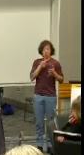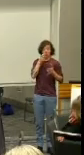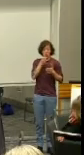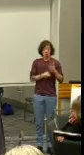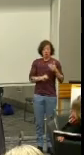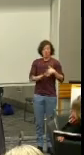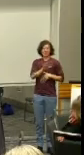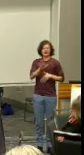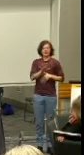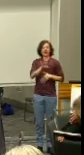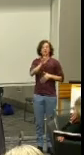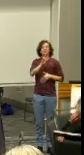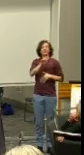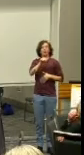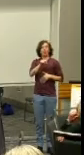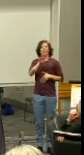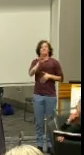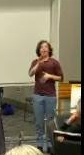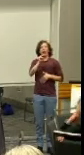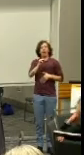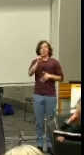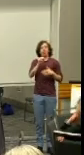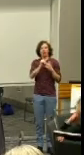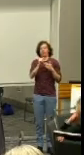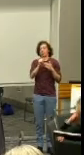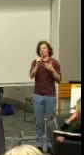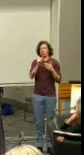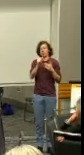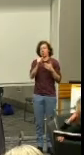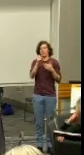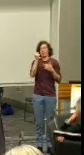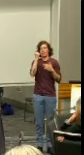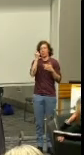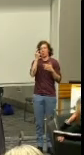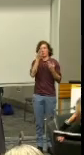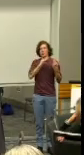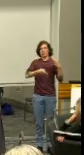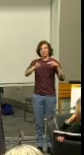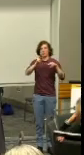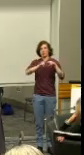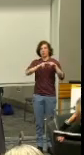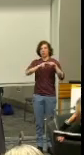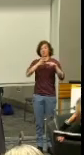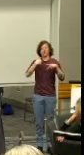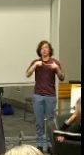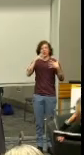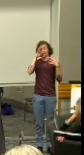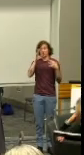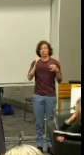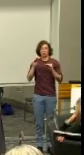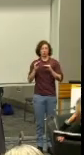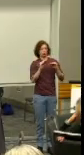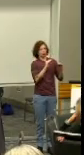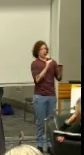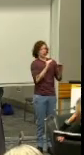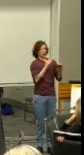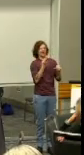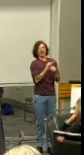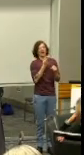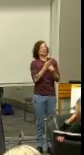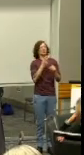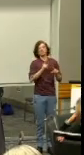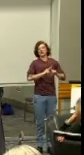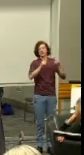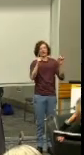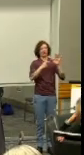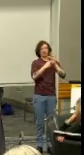about $7.5 million, and that went up because we decided to move to the different model of having 28 units rather